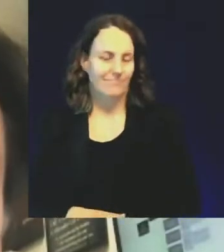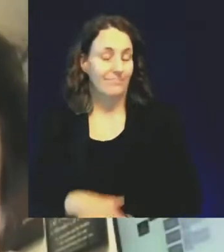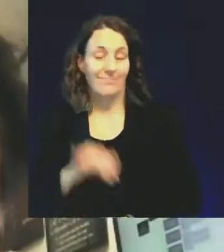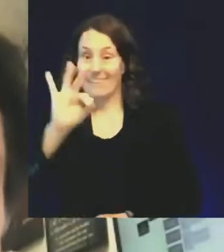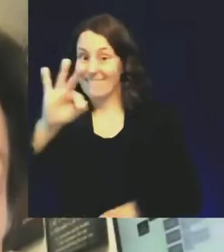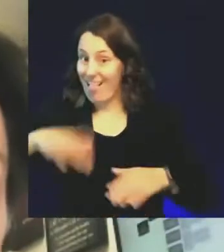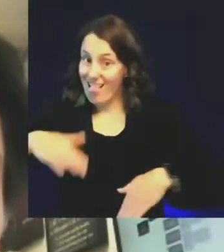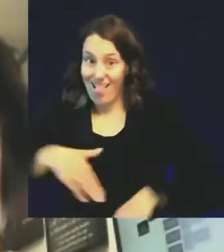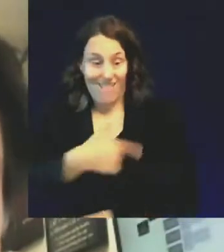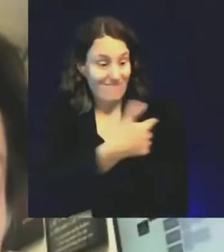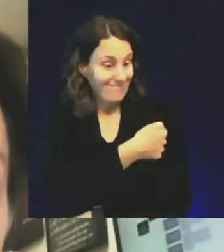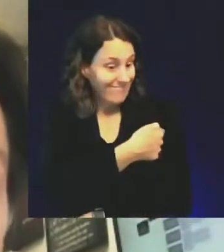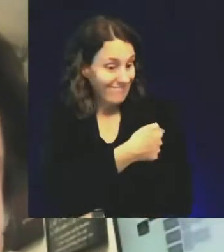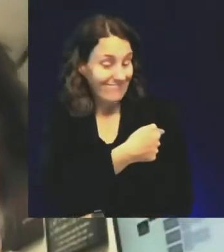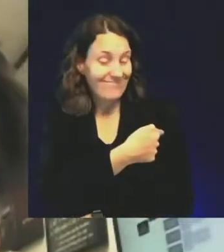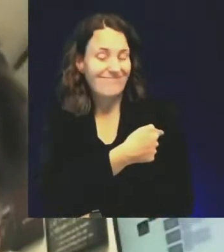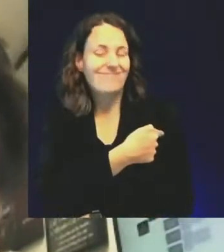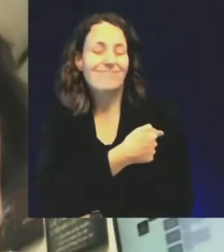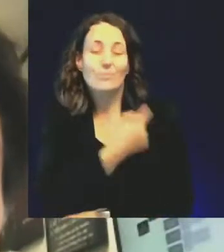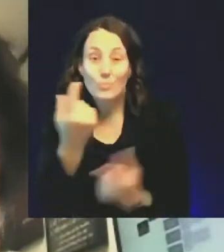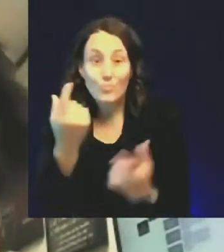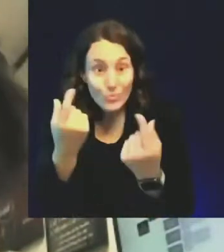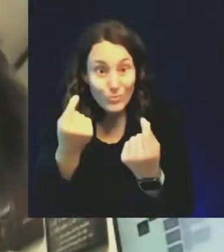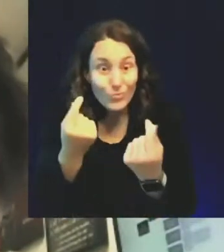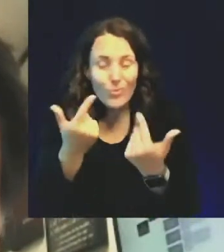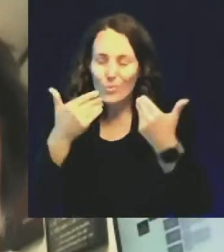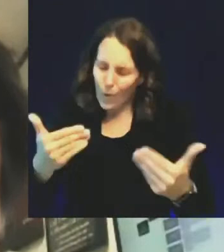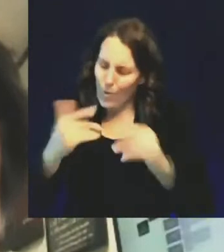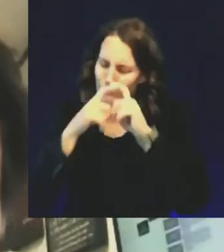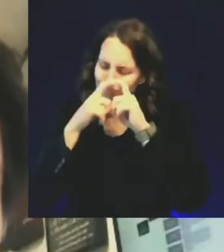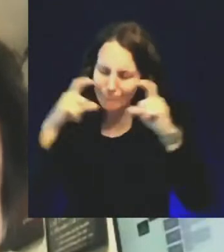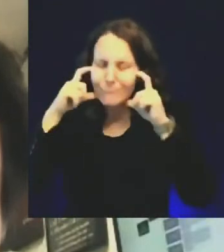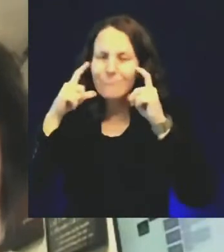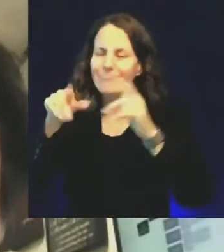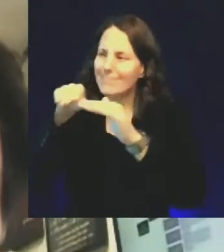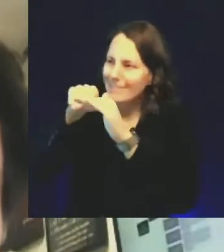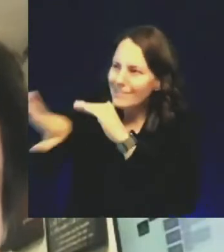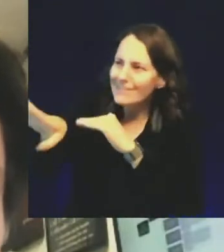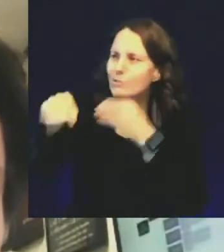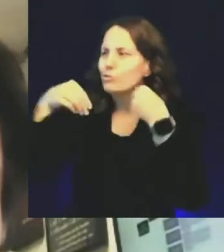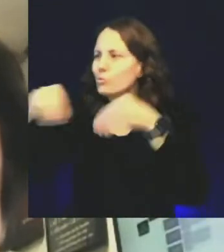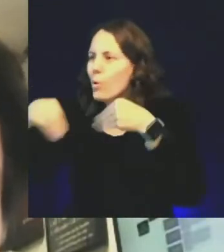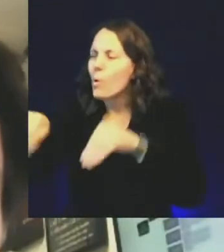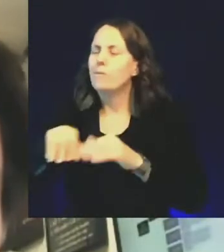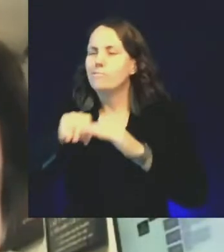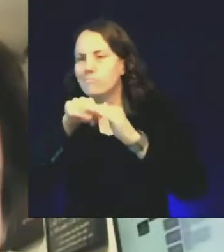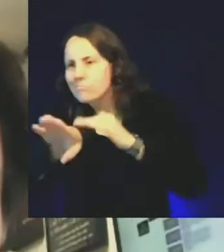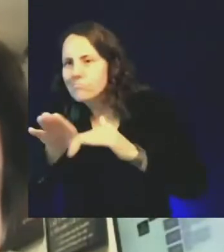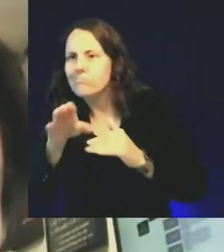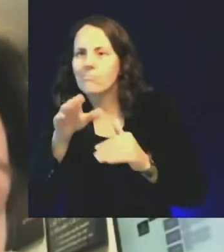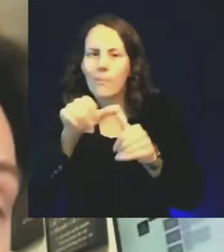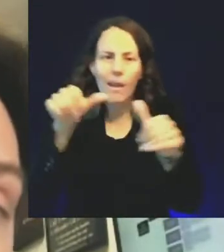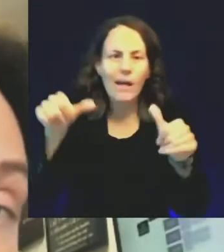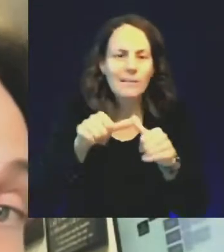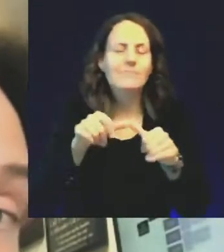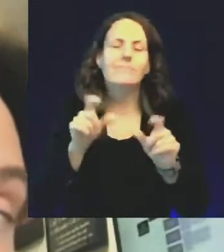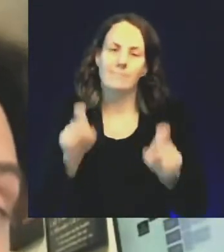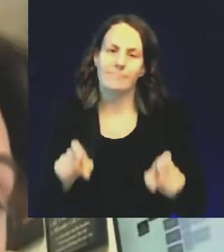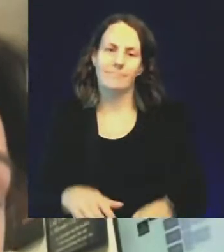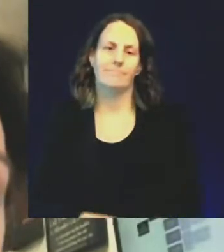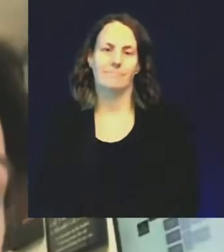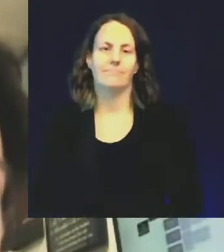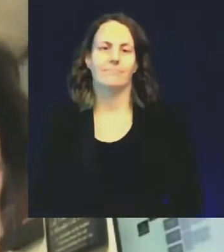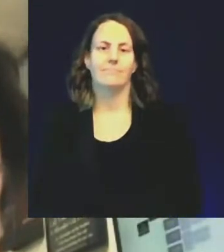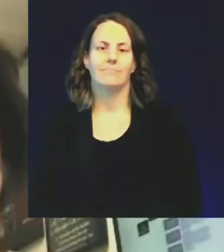continue to practice social distancing, to stay home when you're sick, to prevent the spread of illness.